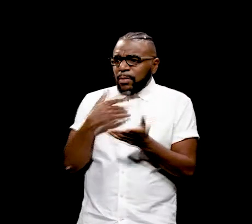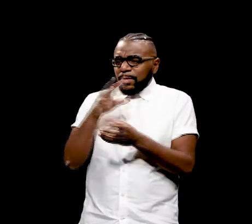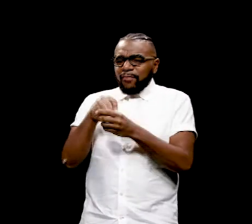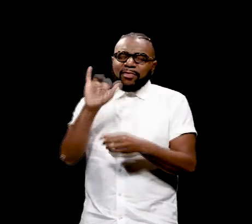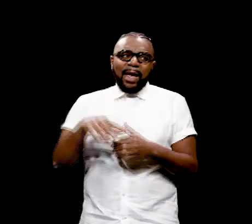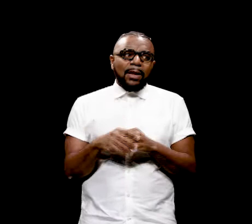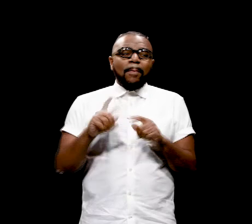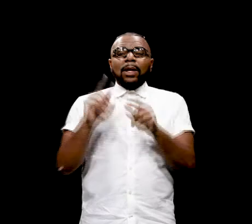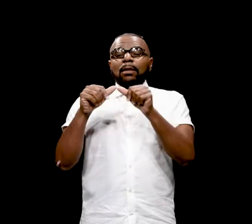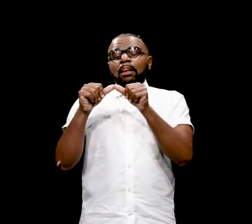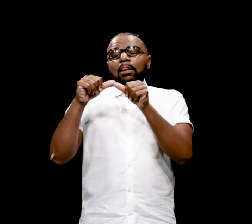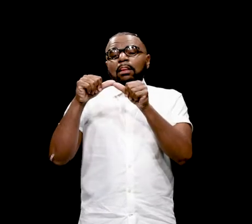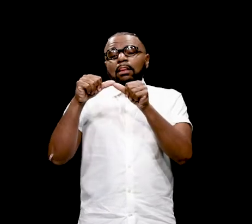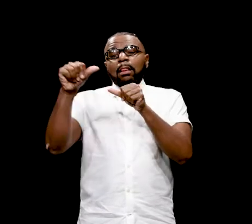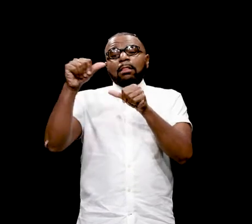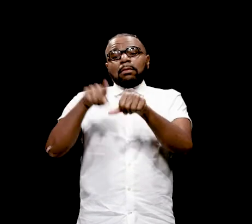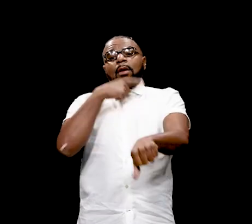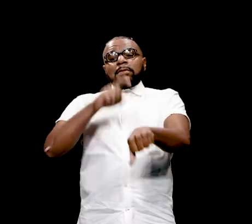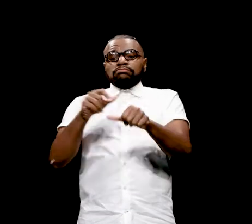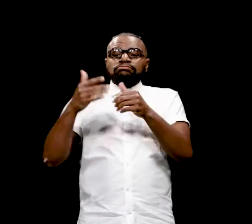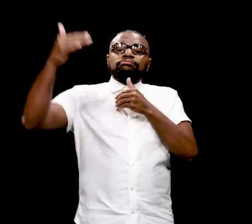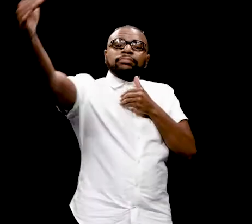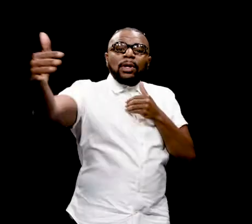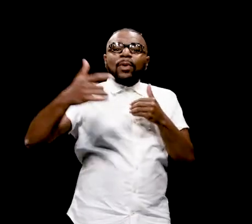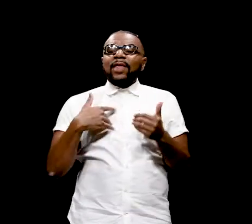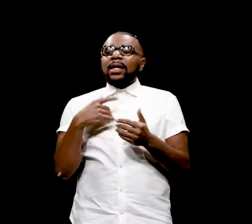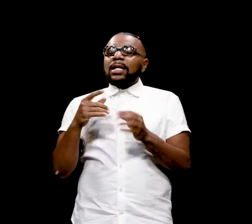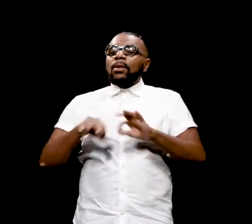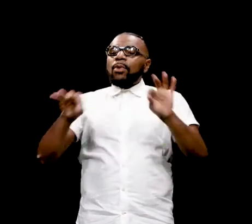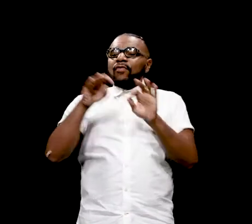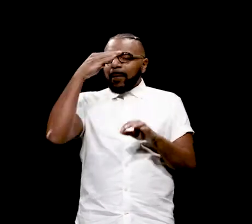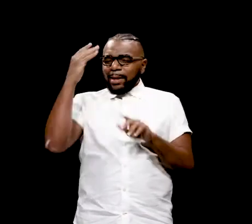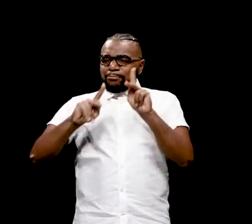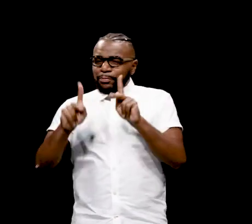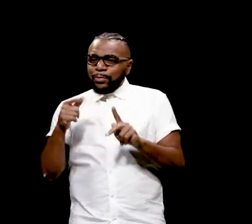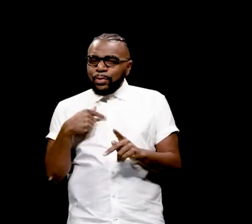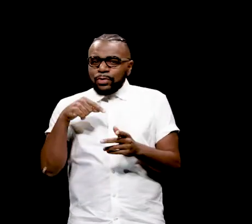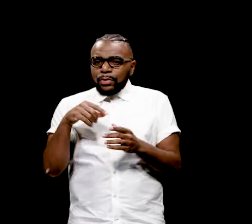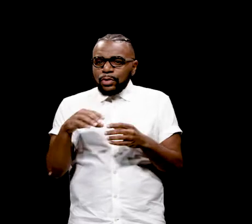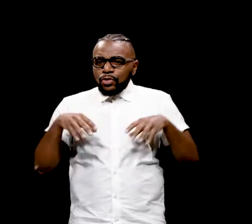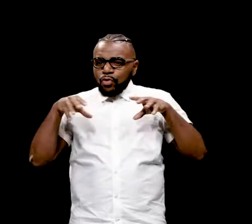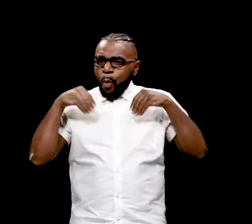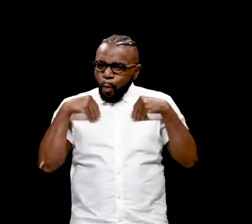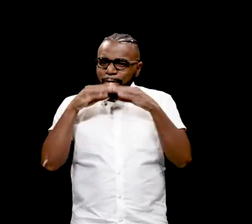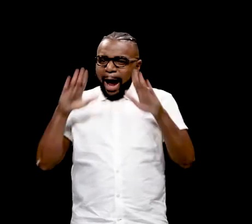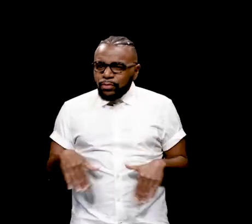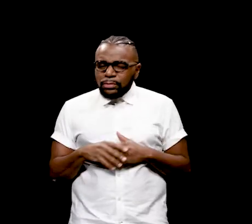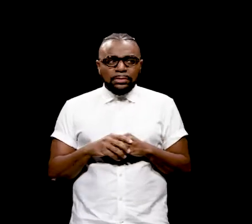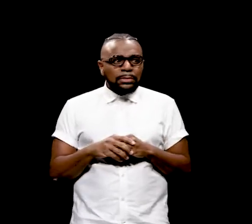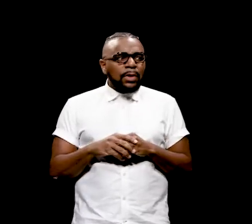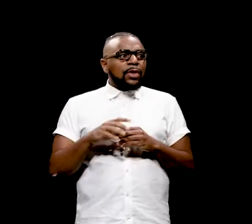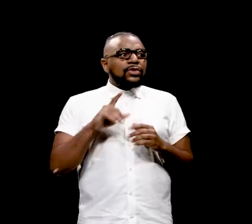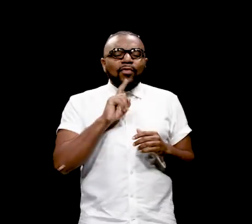in the long term, what we need to focus on is access to home ownership for Black Portlanders. We can work with our partners in the community